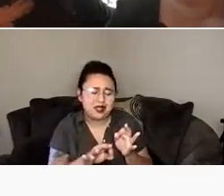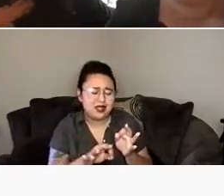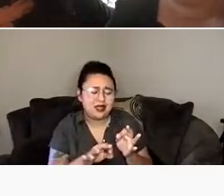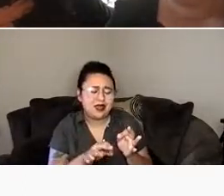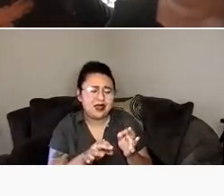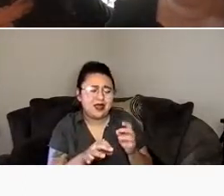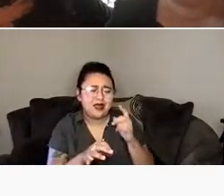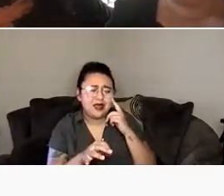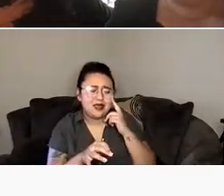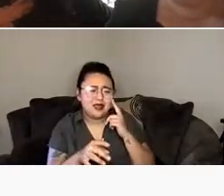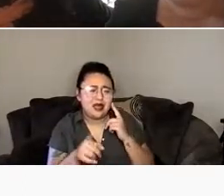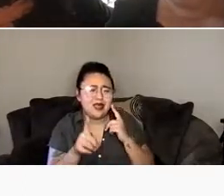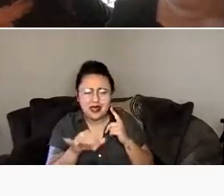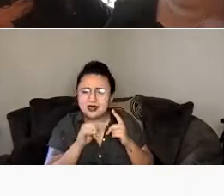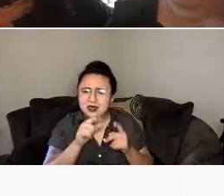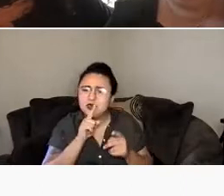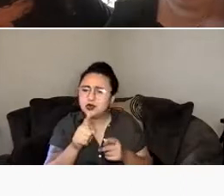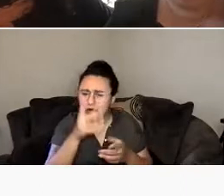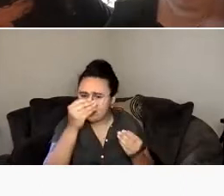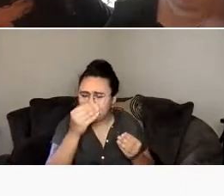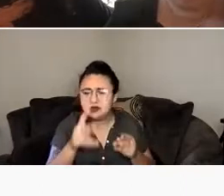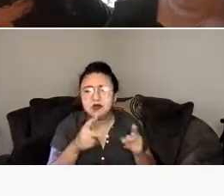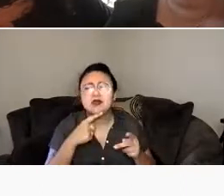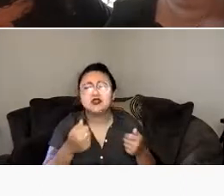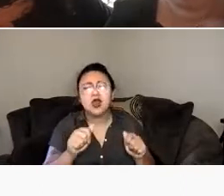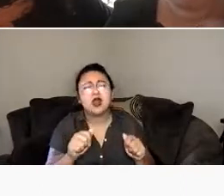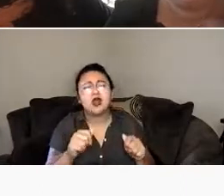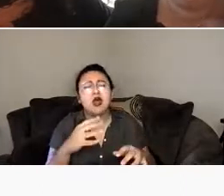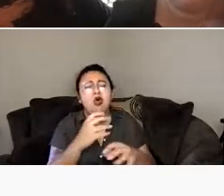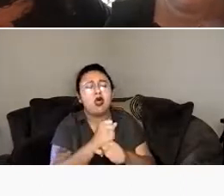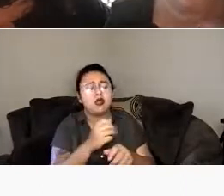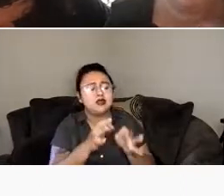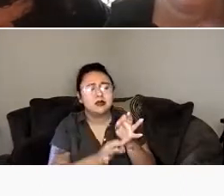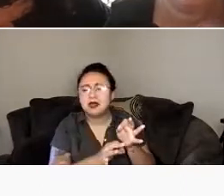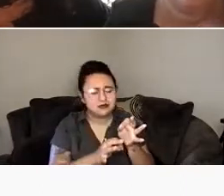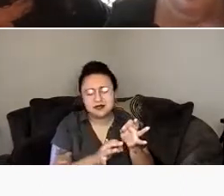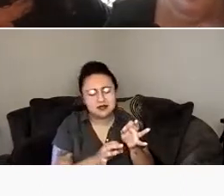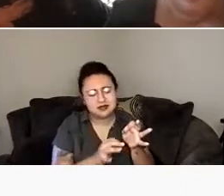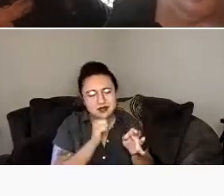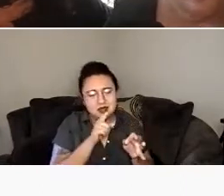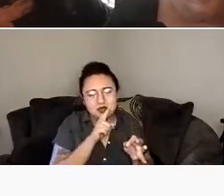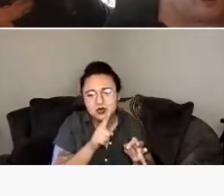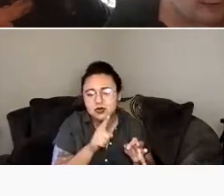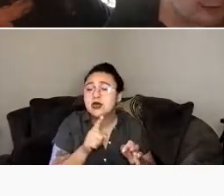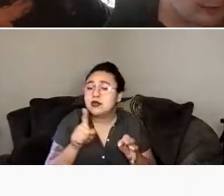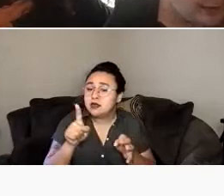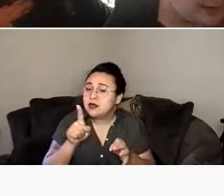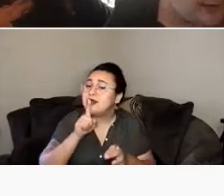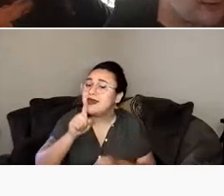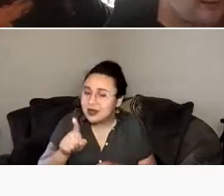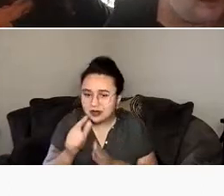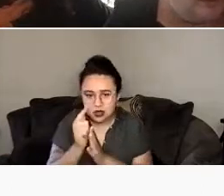not true. And it really depends. So there